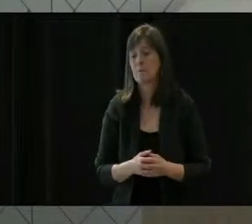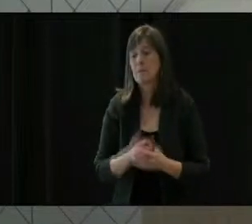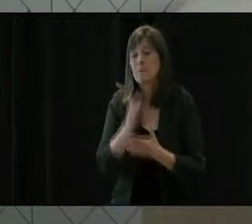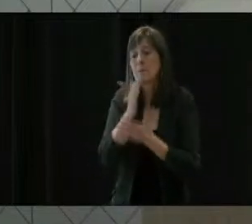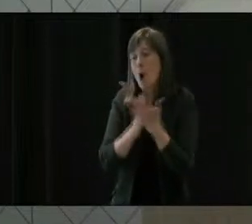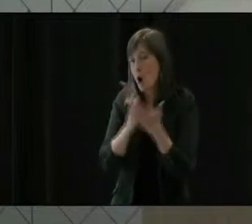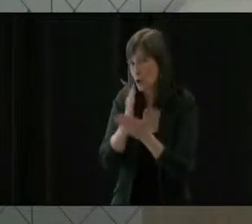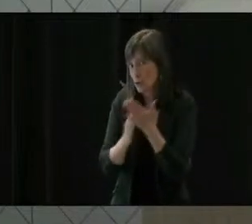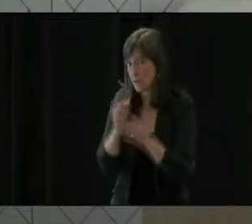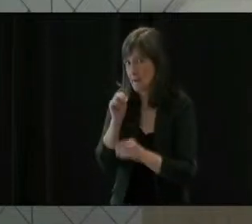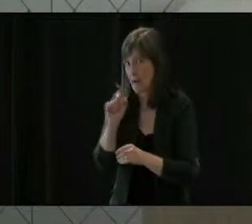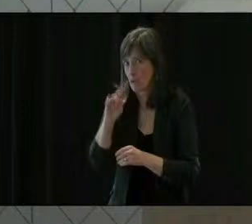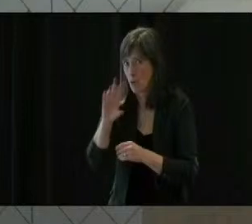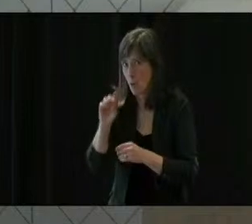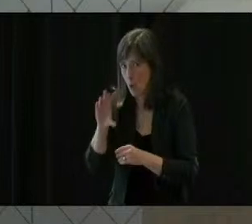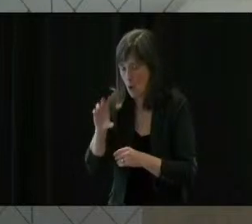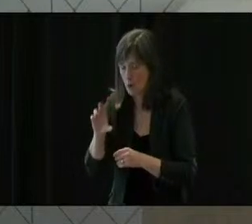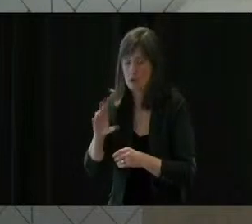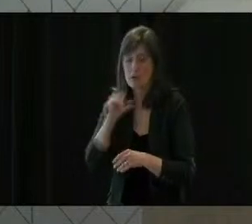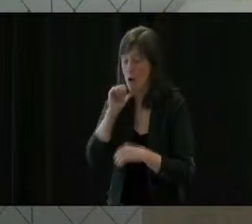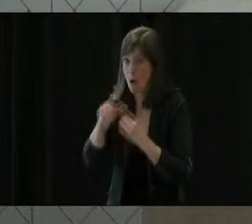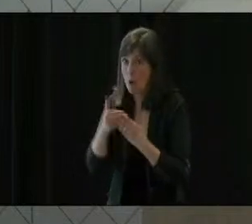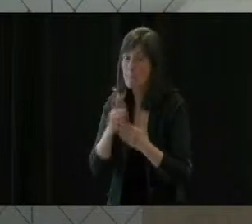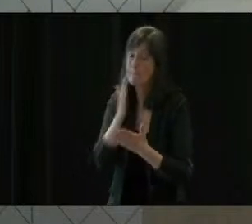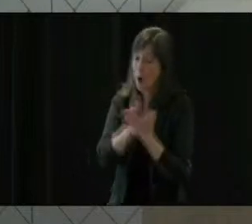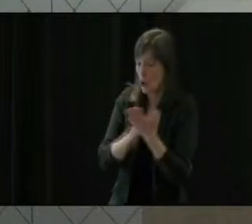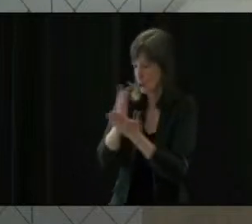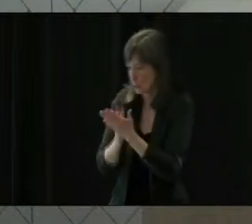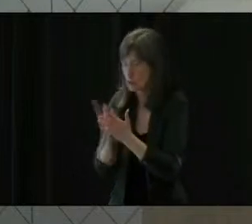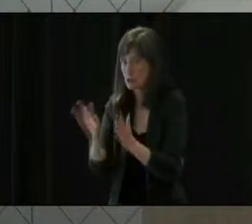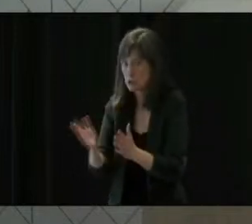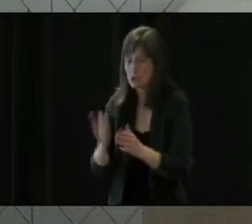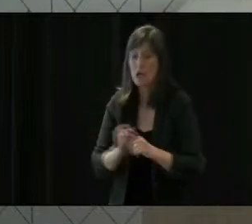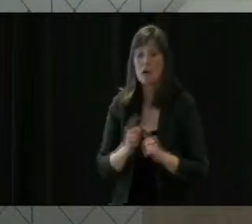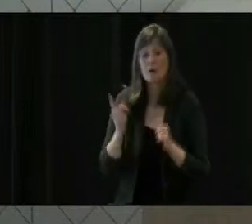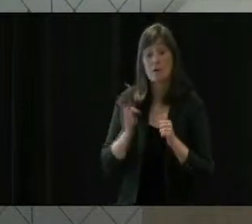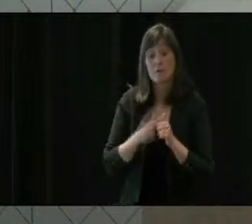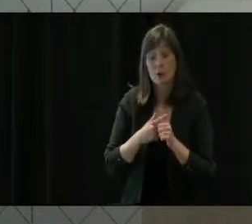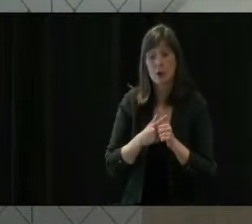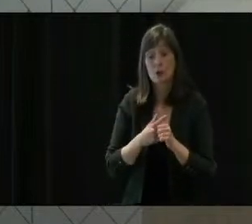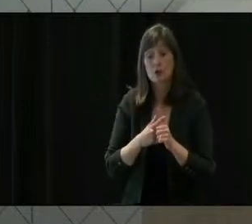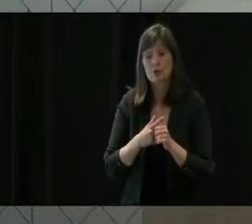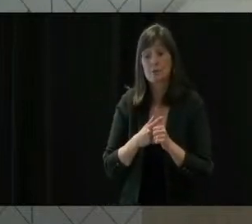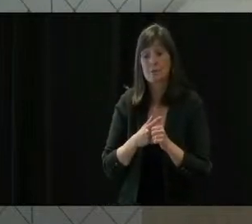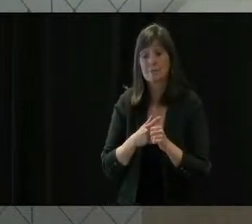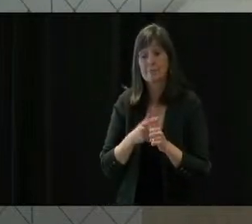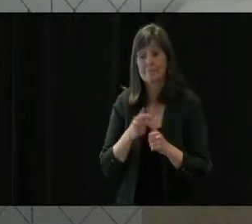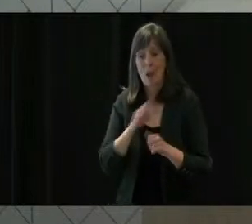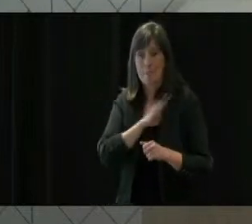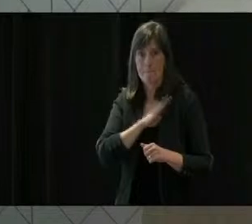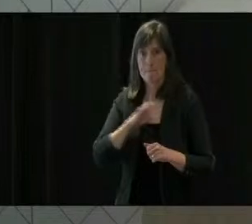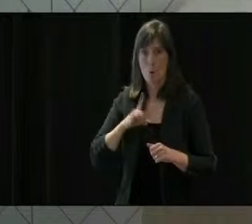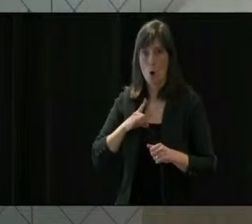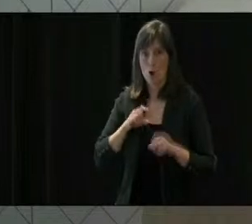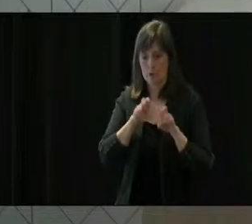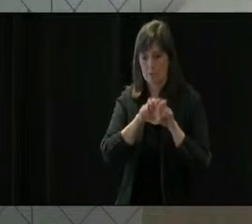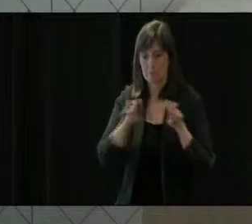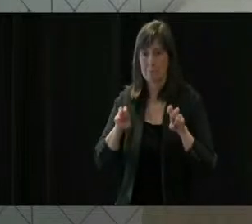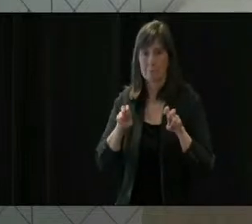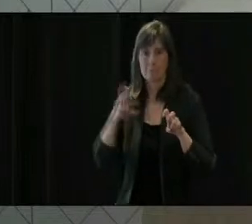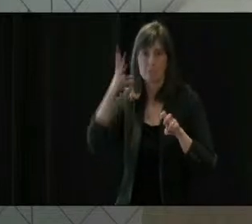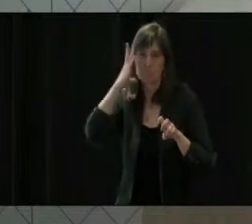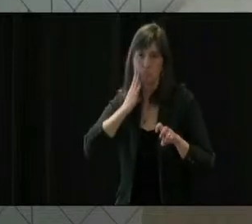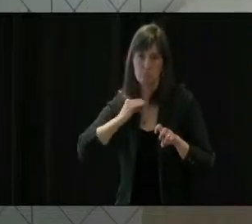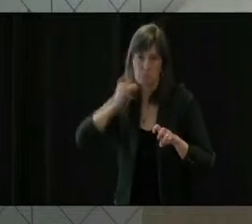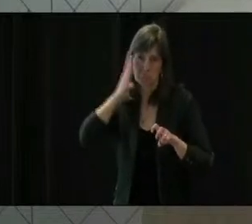of the organization. It starts with, getting a very experienced board in place and a very experienced CEO